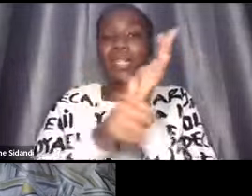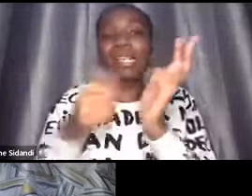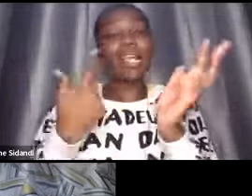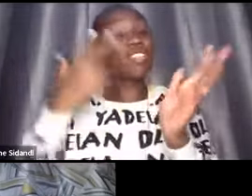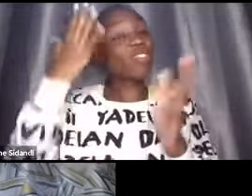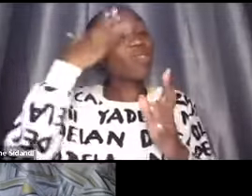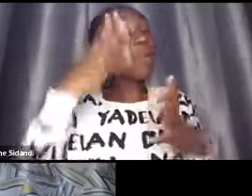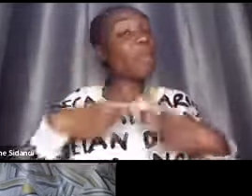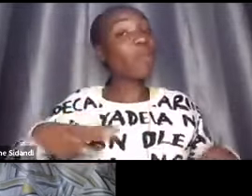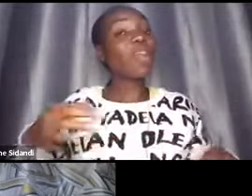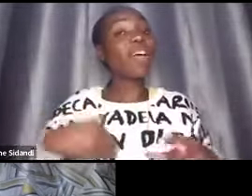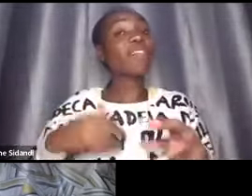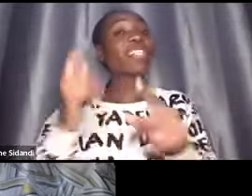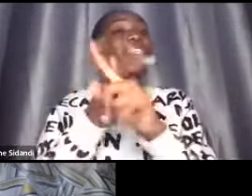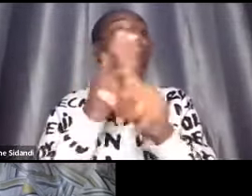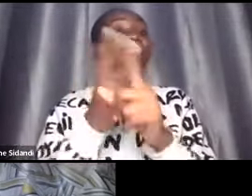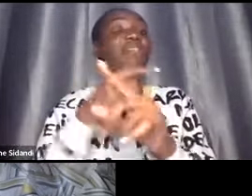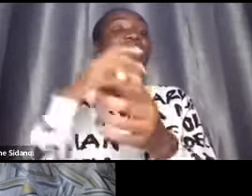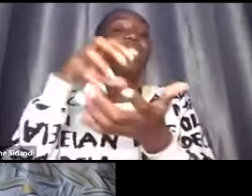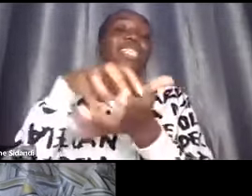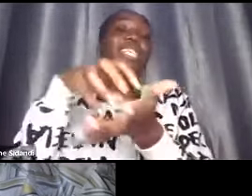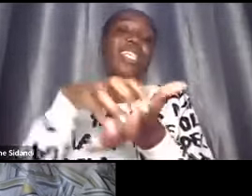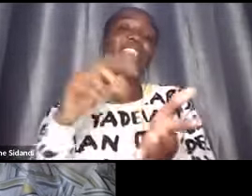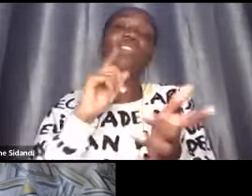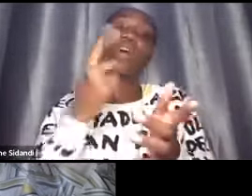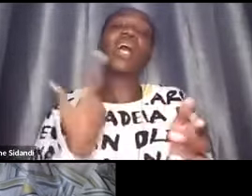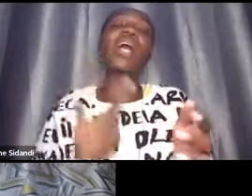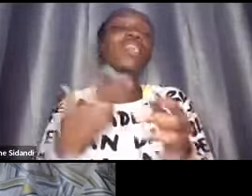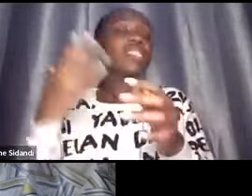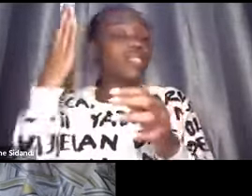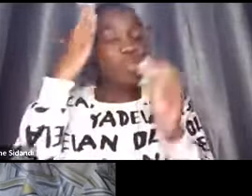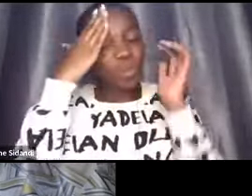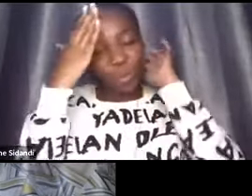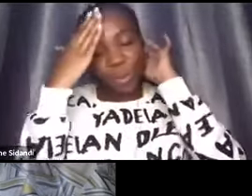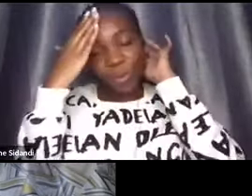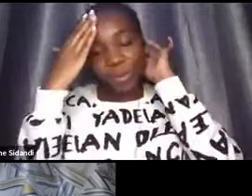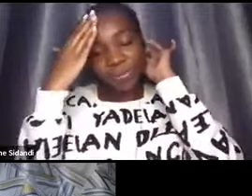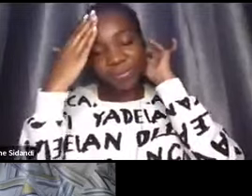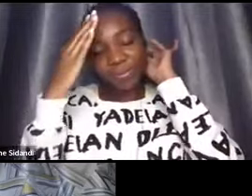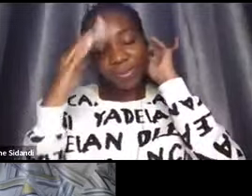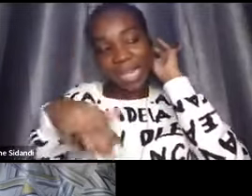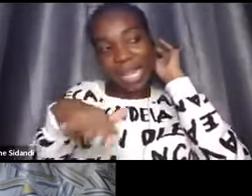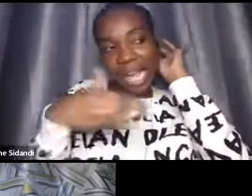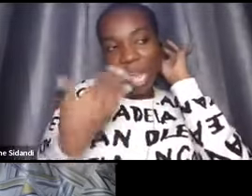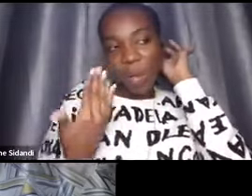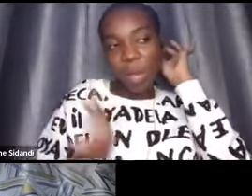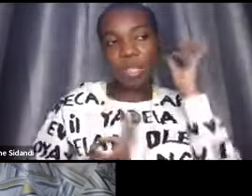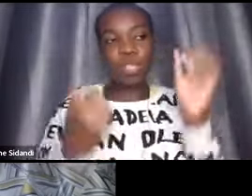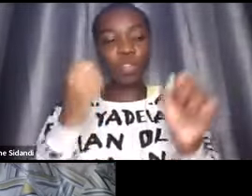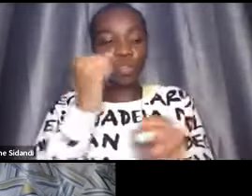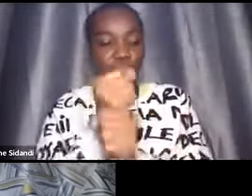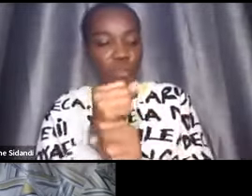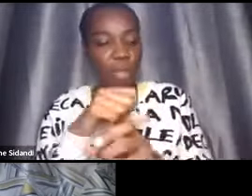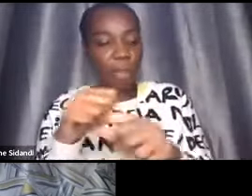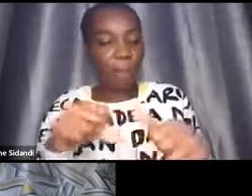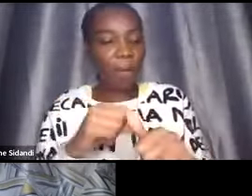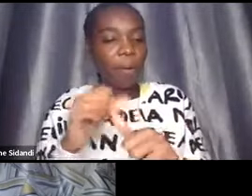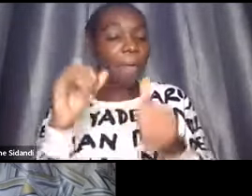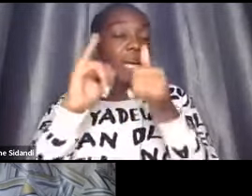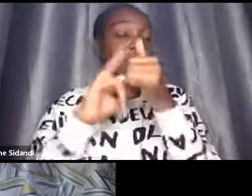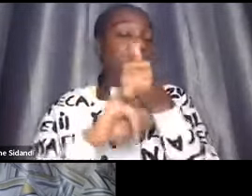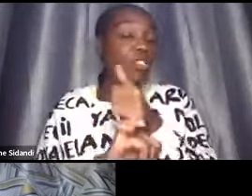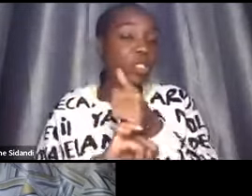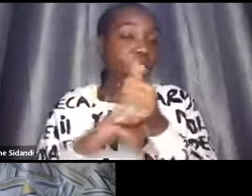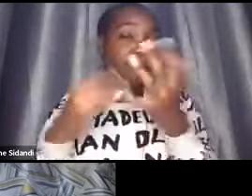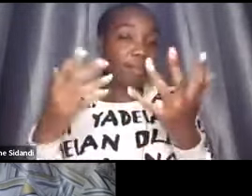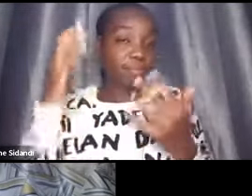stages. Knowing how to navigate through those stages is the gist of marital mediation.